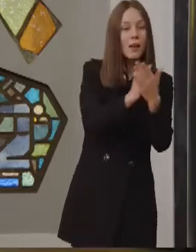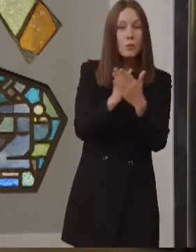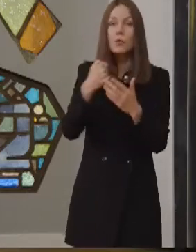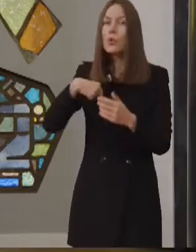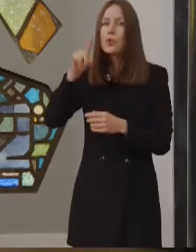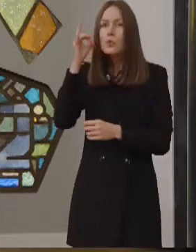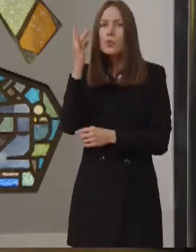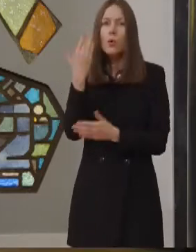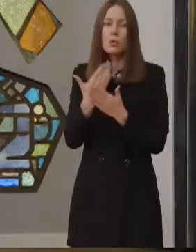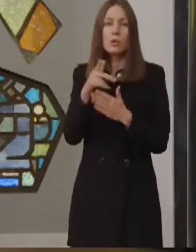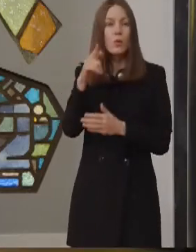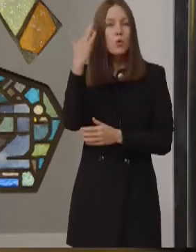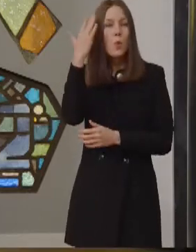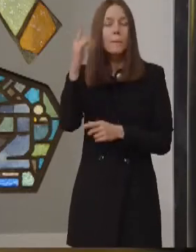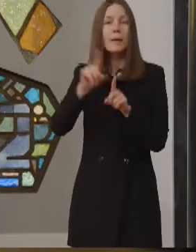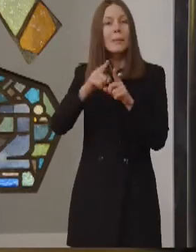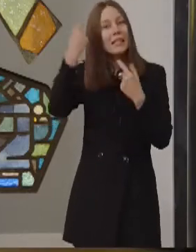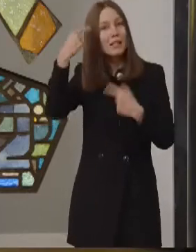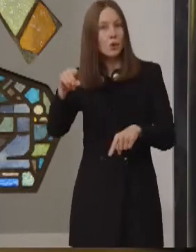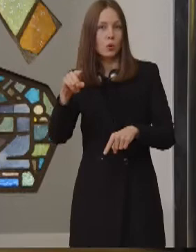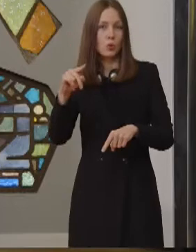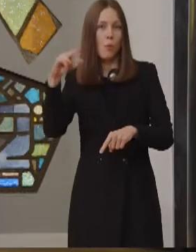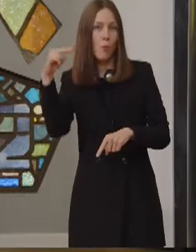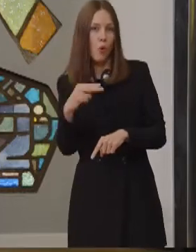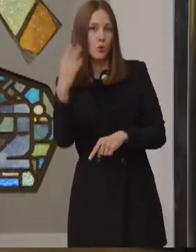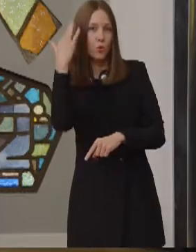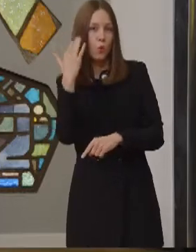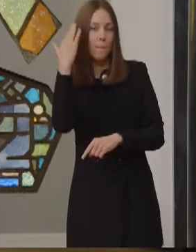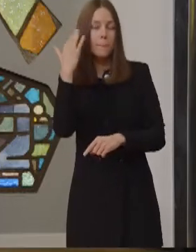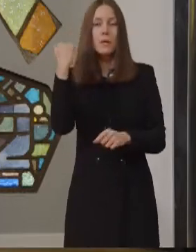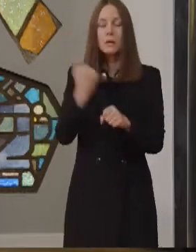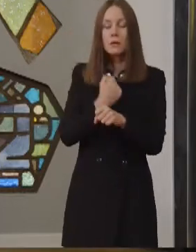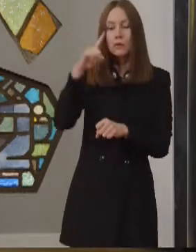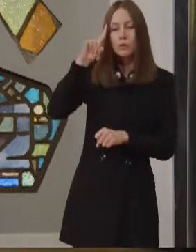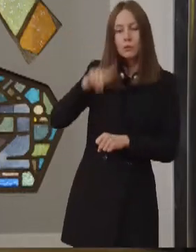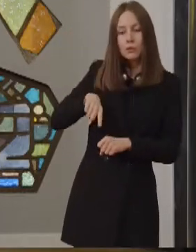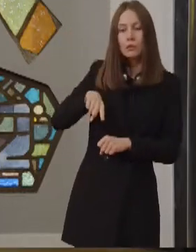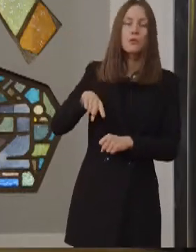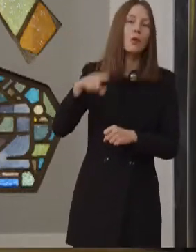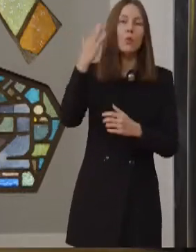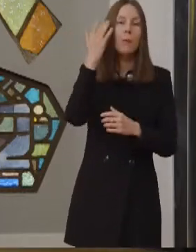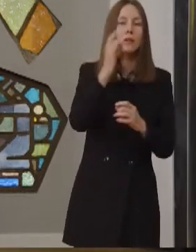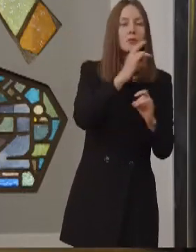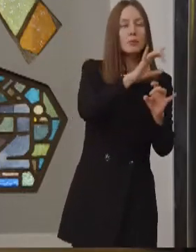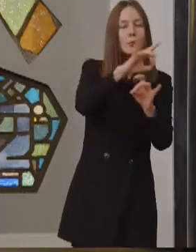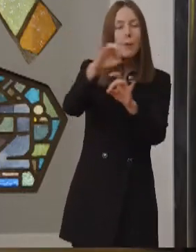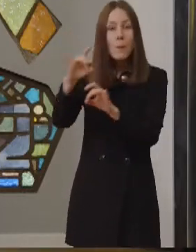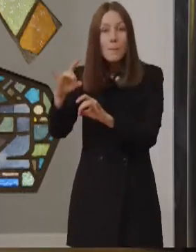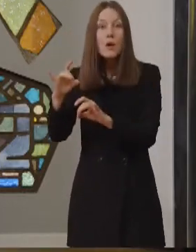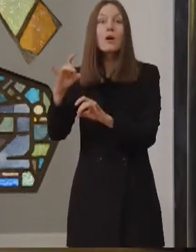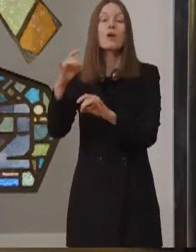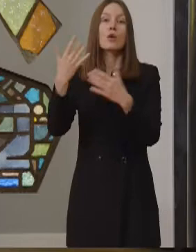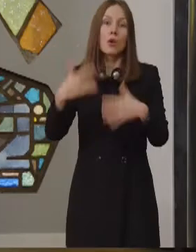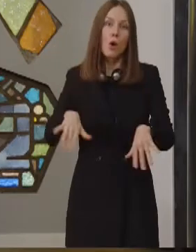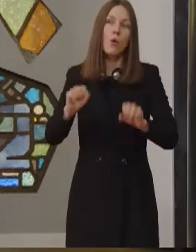other panelists, but you represent the other side of the barricade, so I want to hear